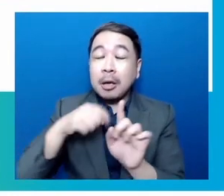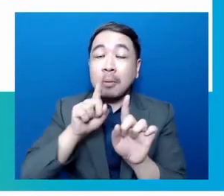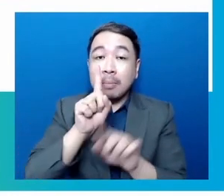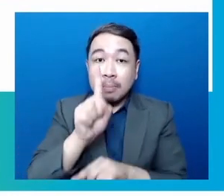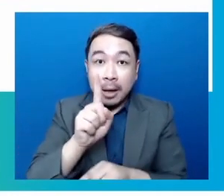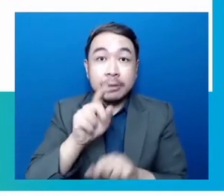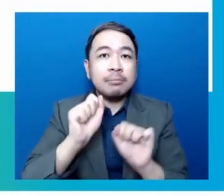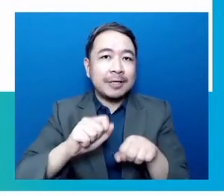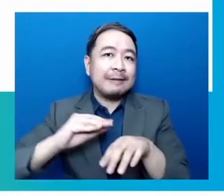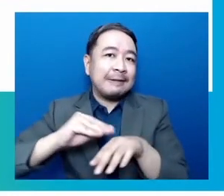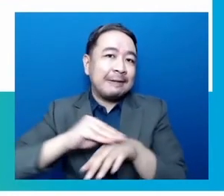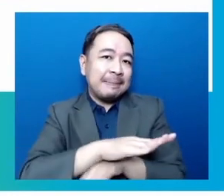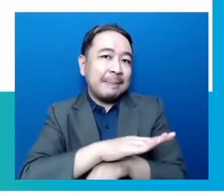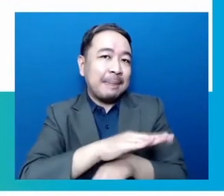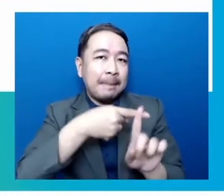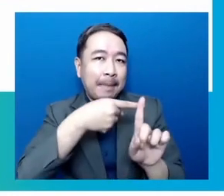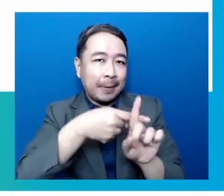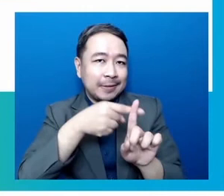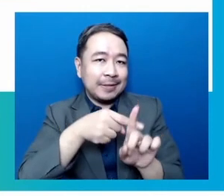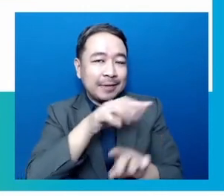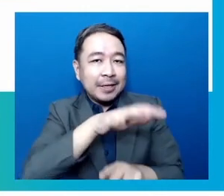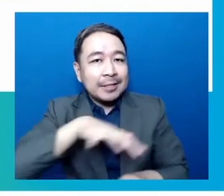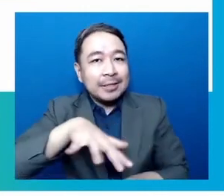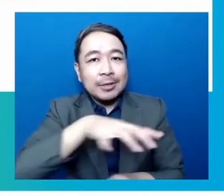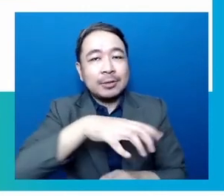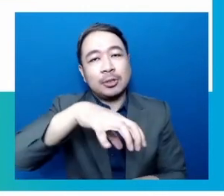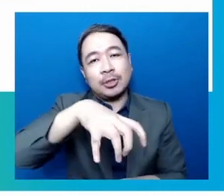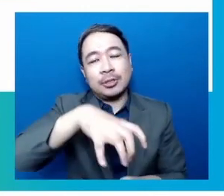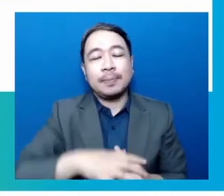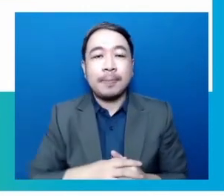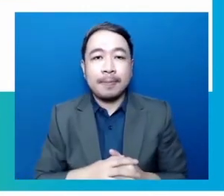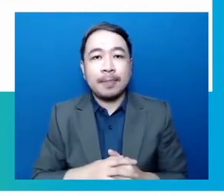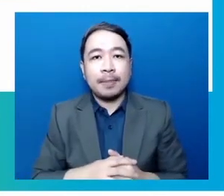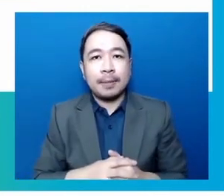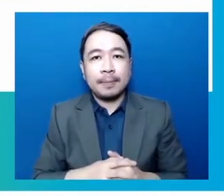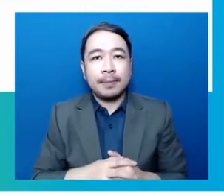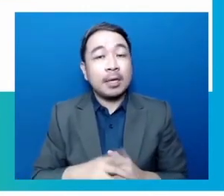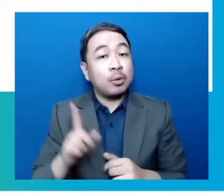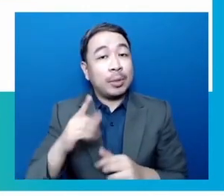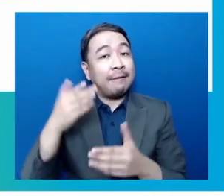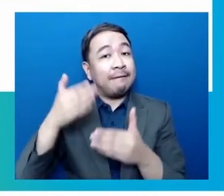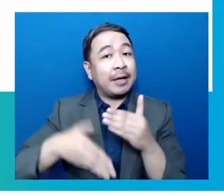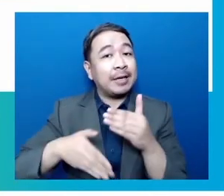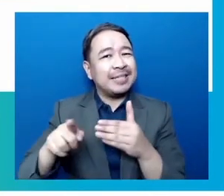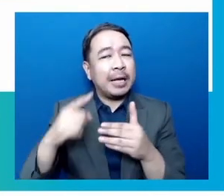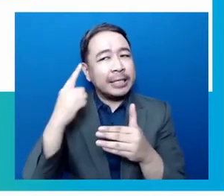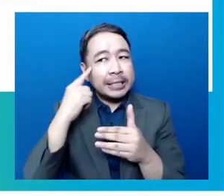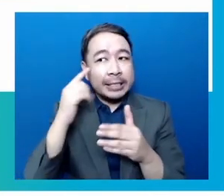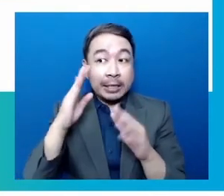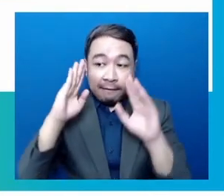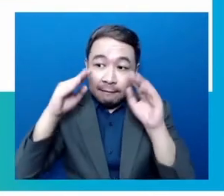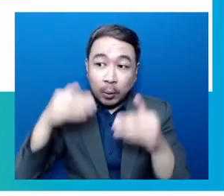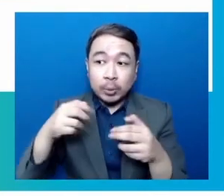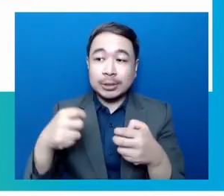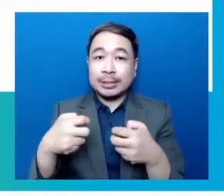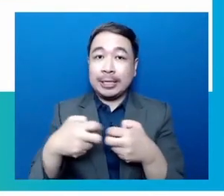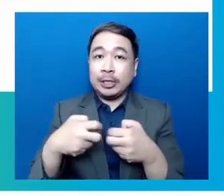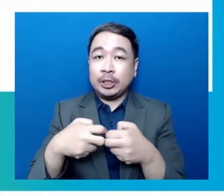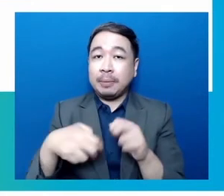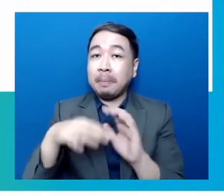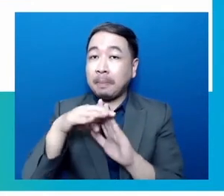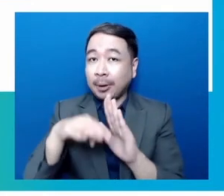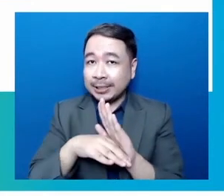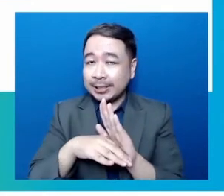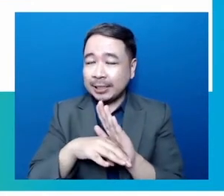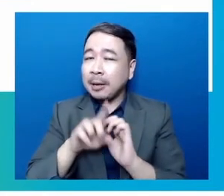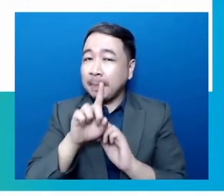I think this also really goes beyond the energy policy, because it also raises the question, are we doing